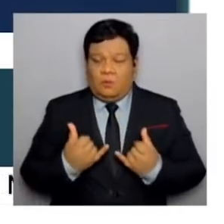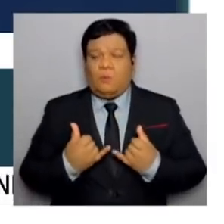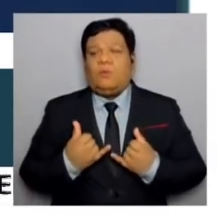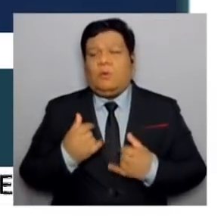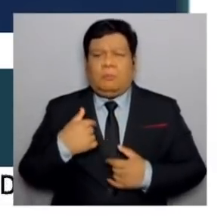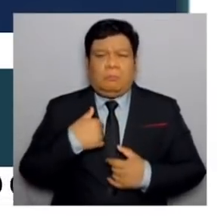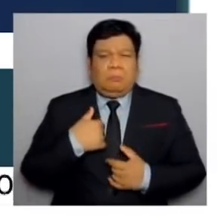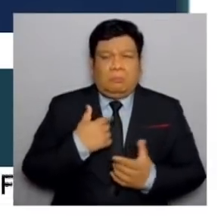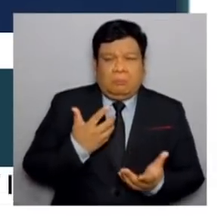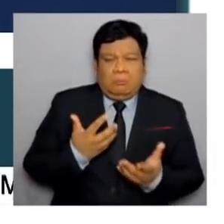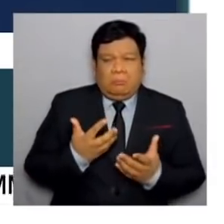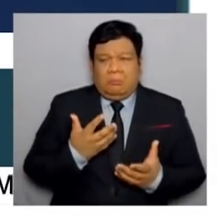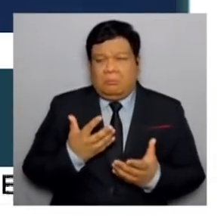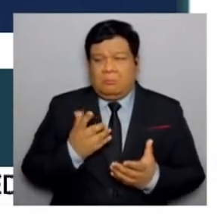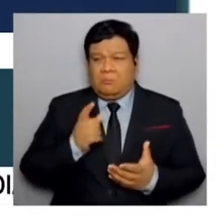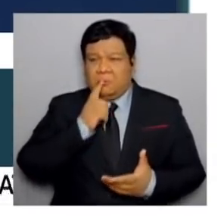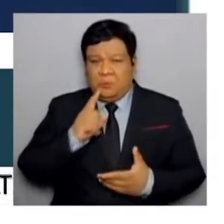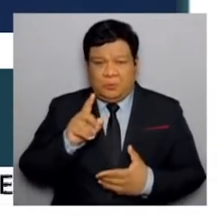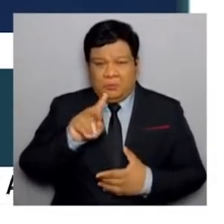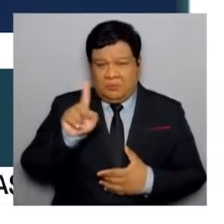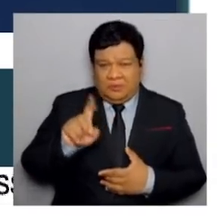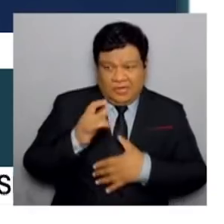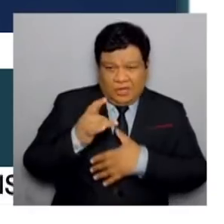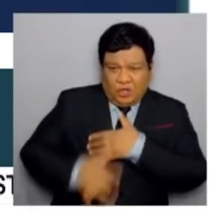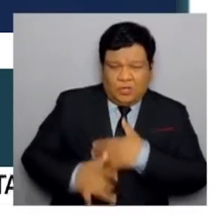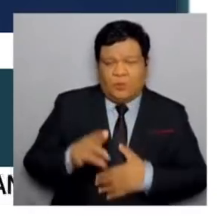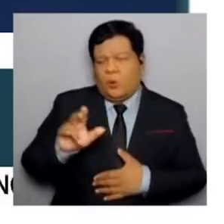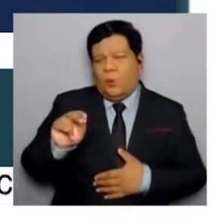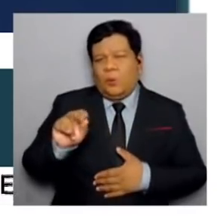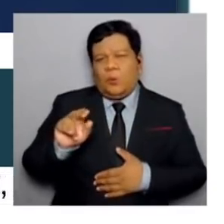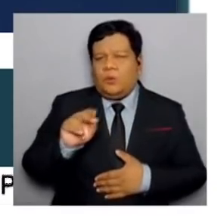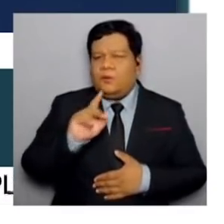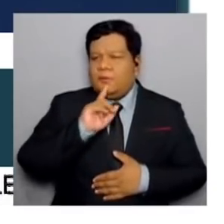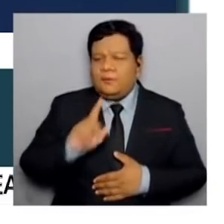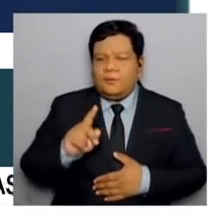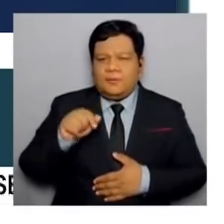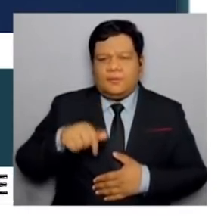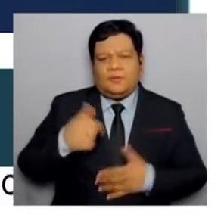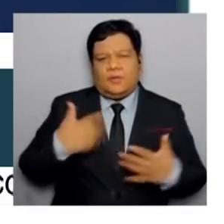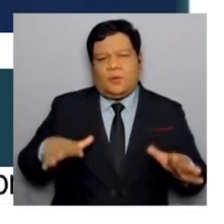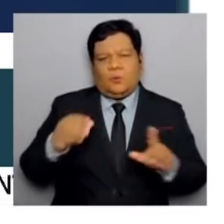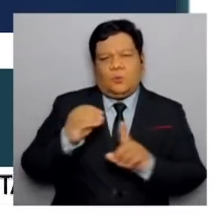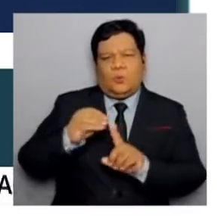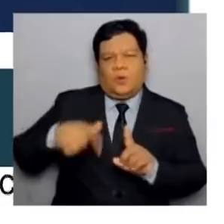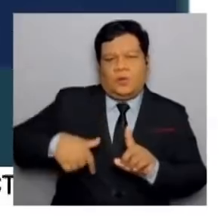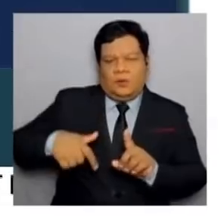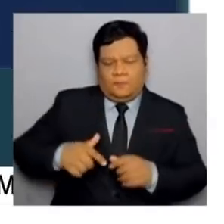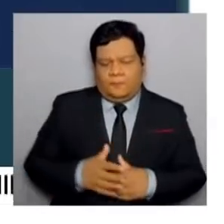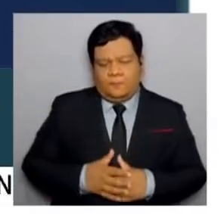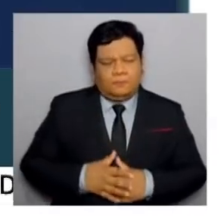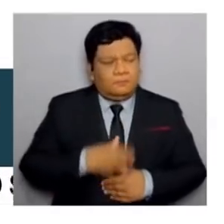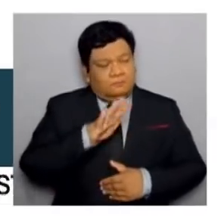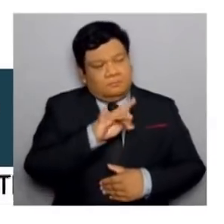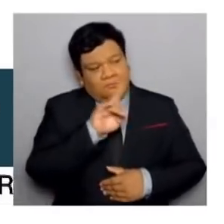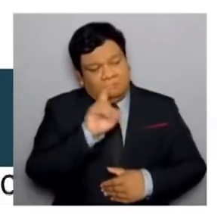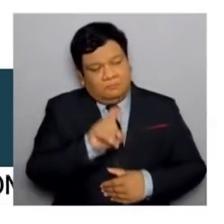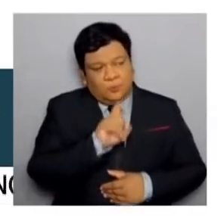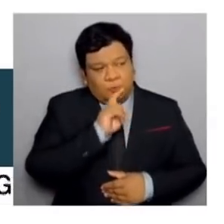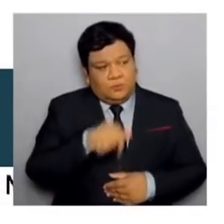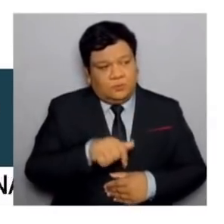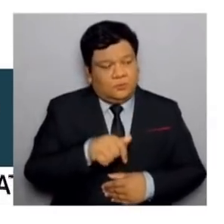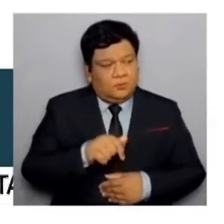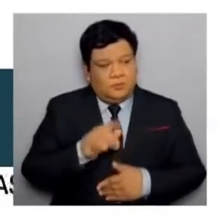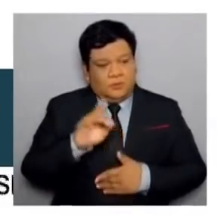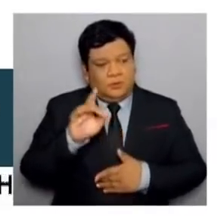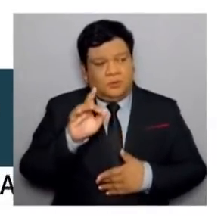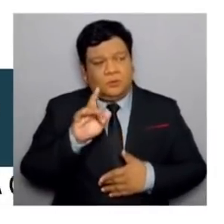not call it by any way na early, but rather this came too late po. And this was not by design, because you had to wait,